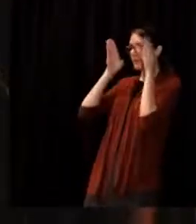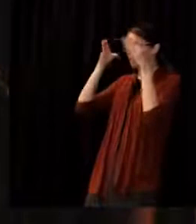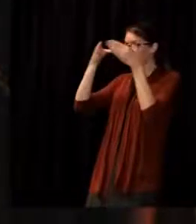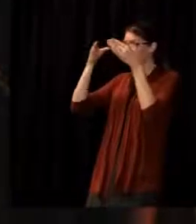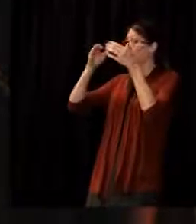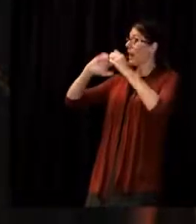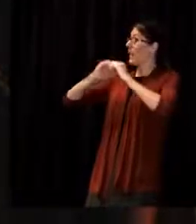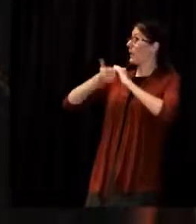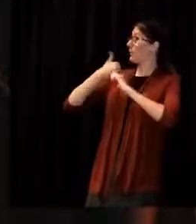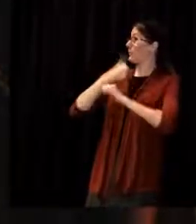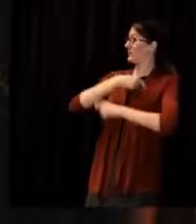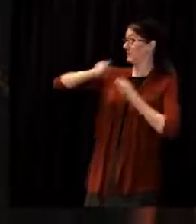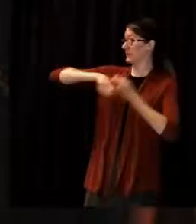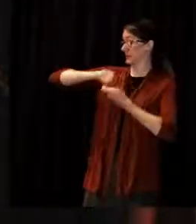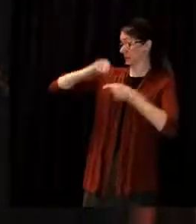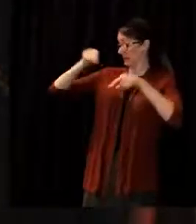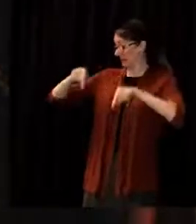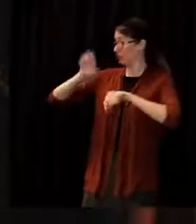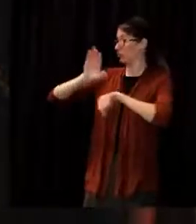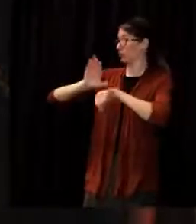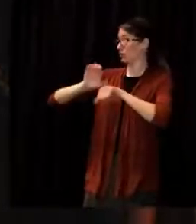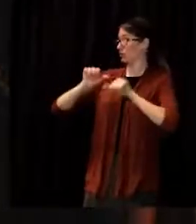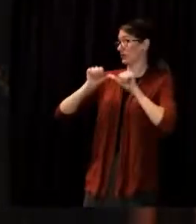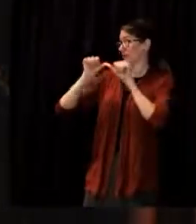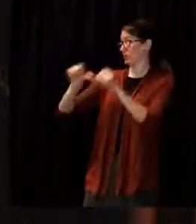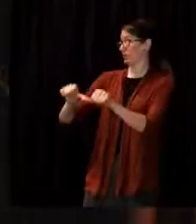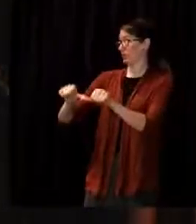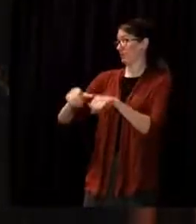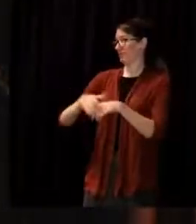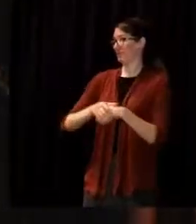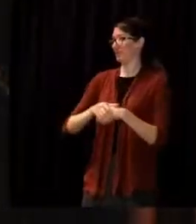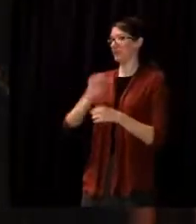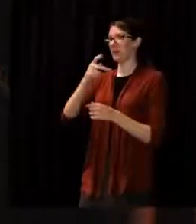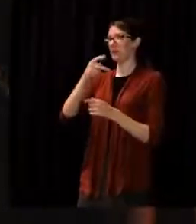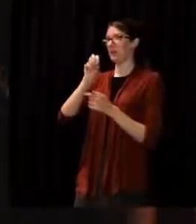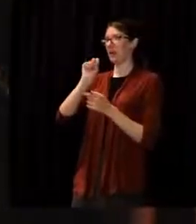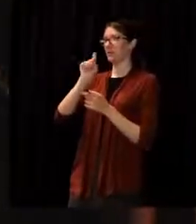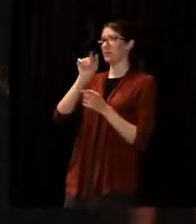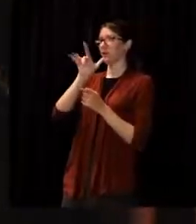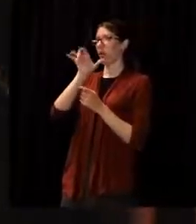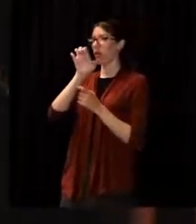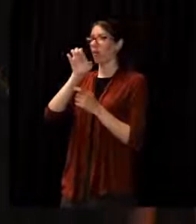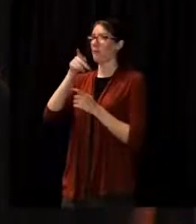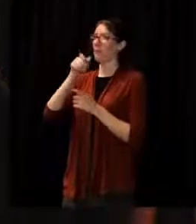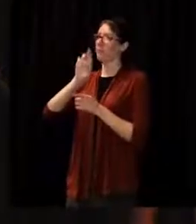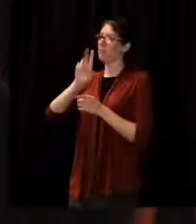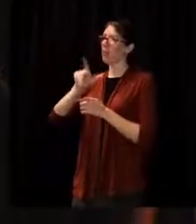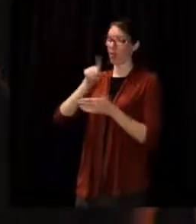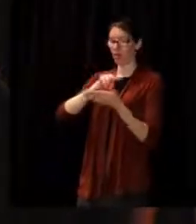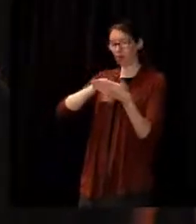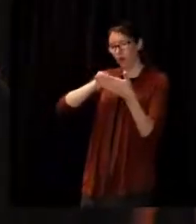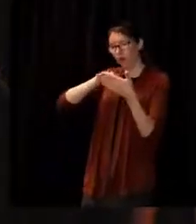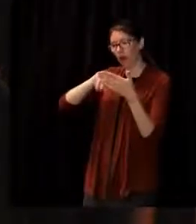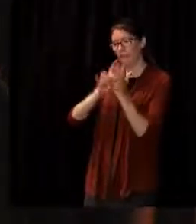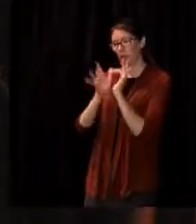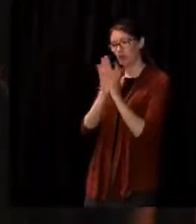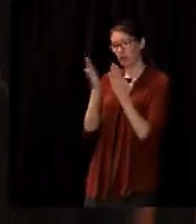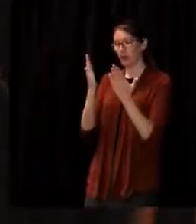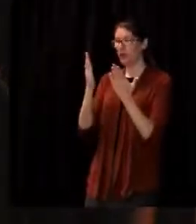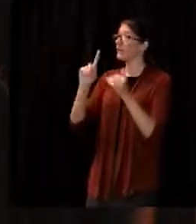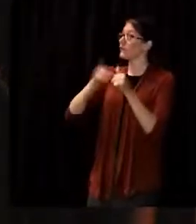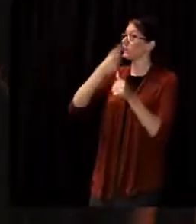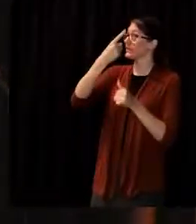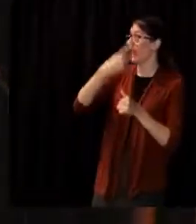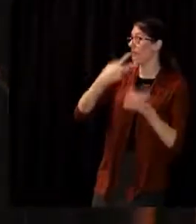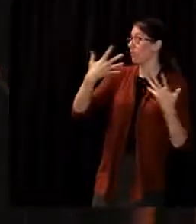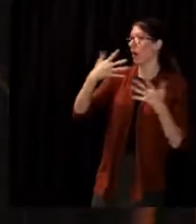as a church are going to move forward. So the Apostle Paul, when you look at his epistles and his letters, the first half is always doctrine. And